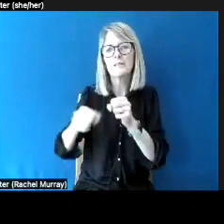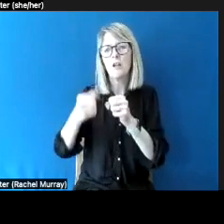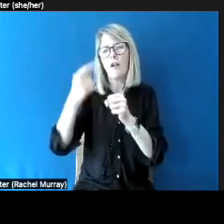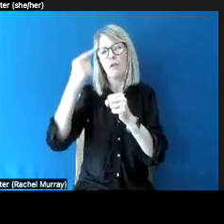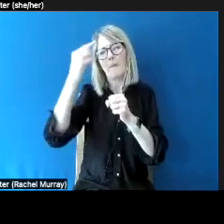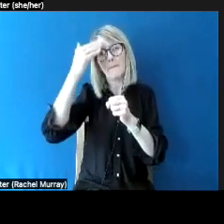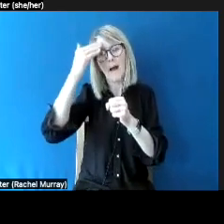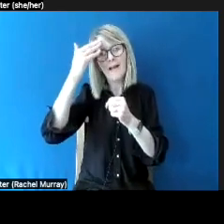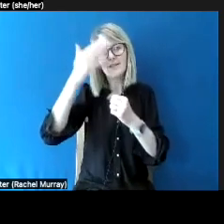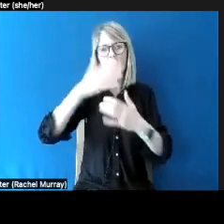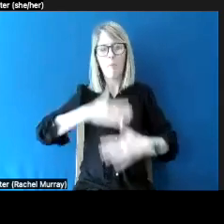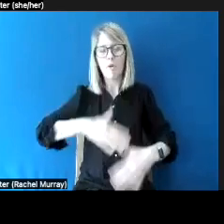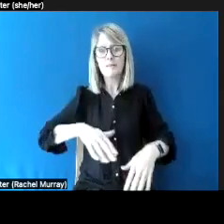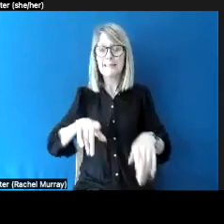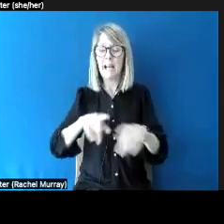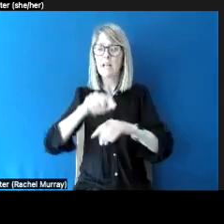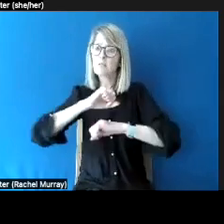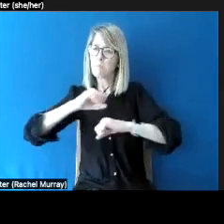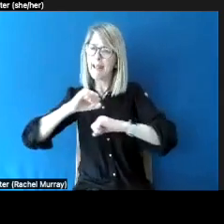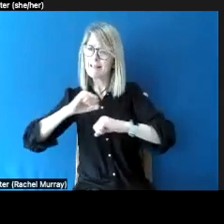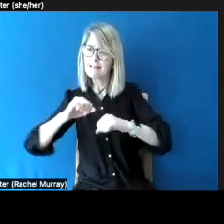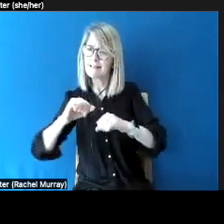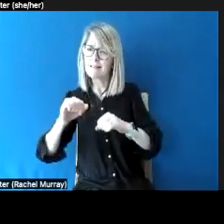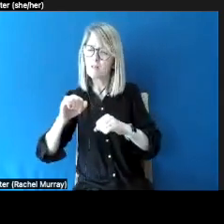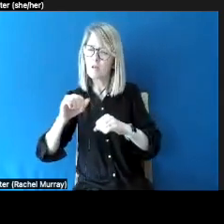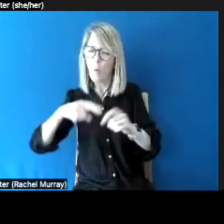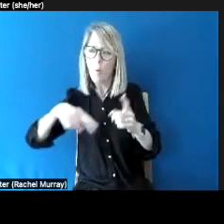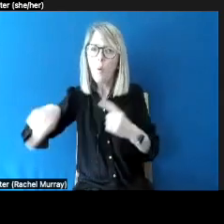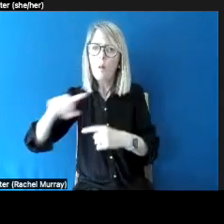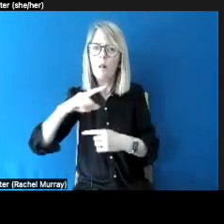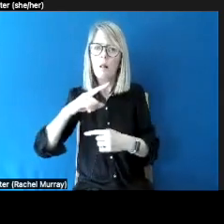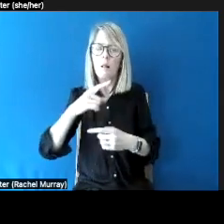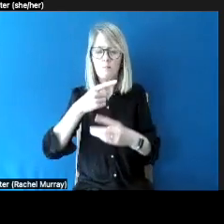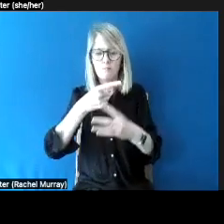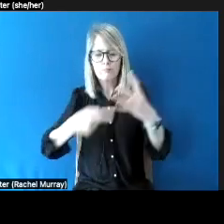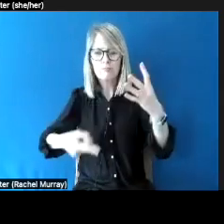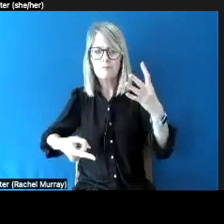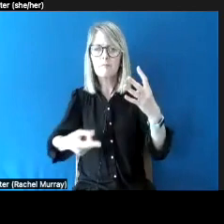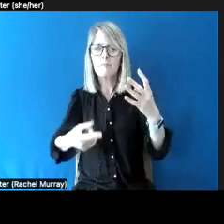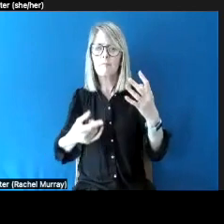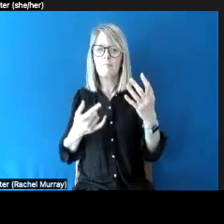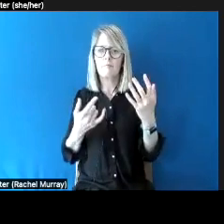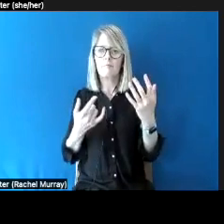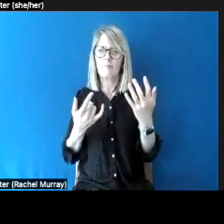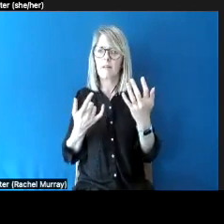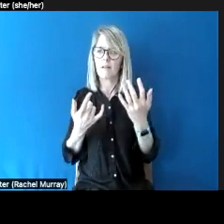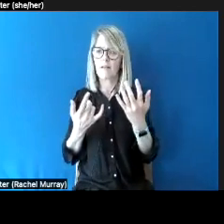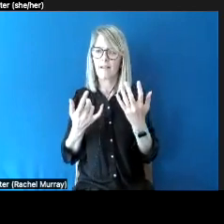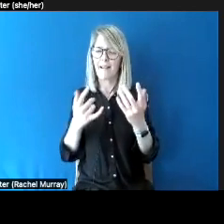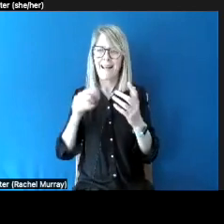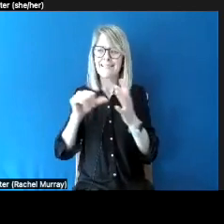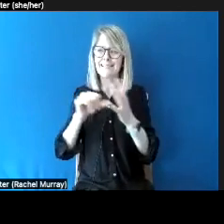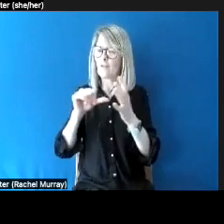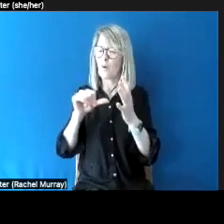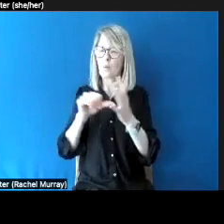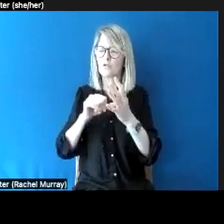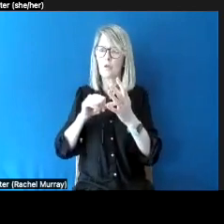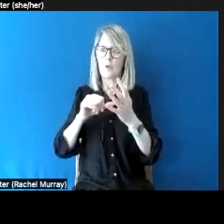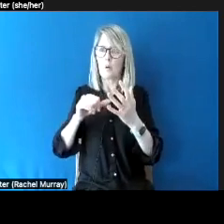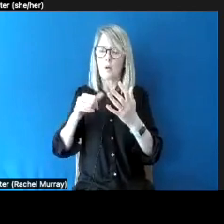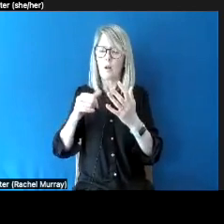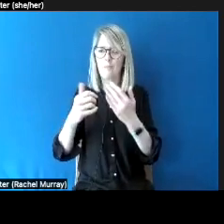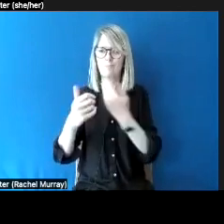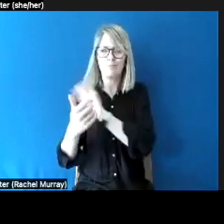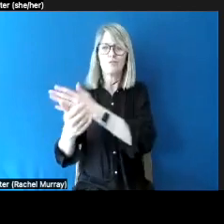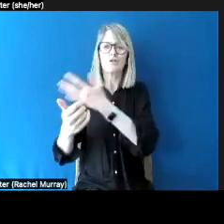and economies, and much harder to transcend or throw off. So these are